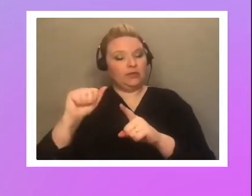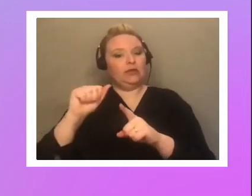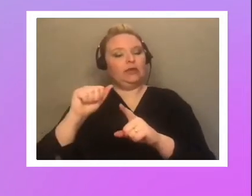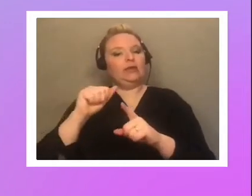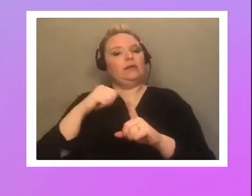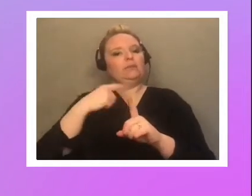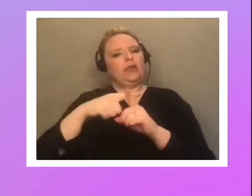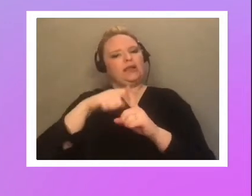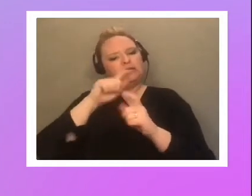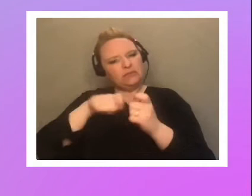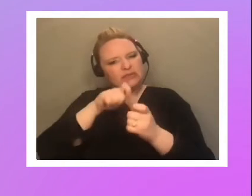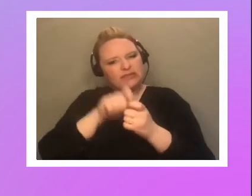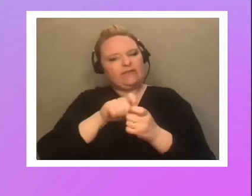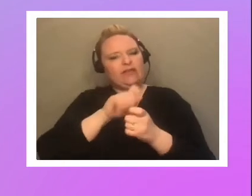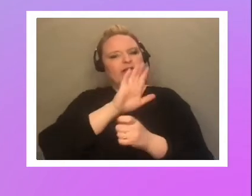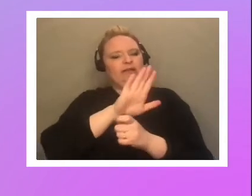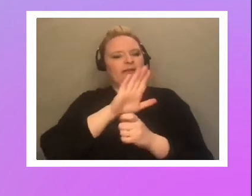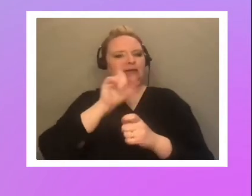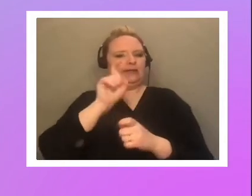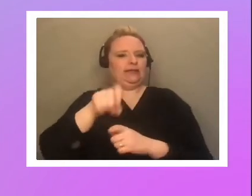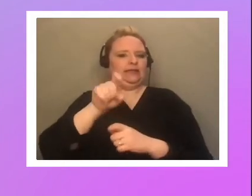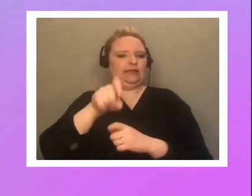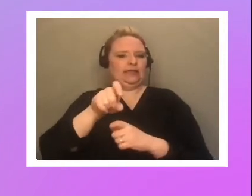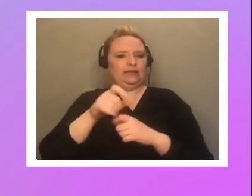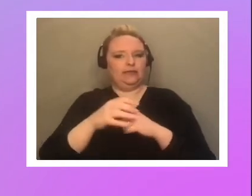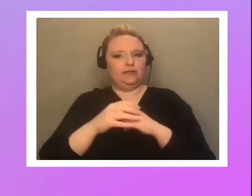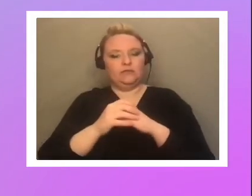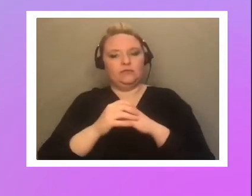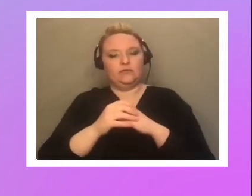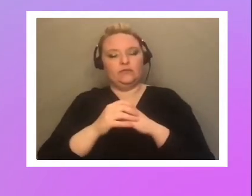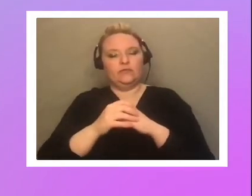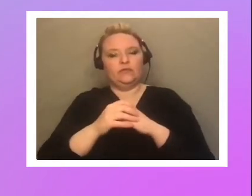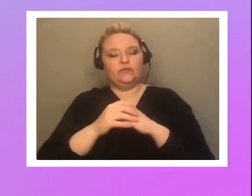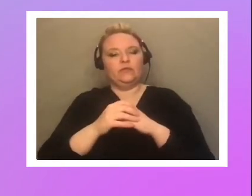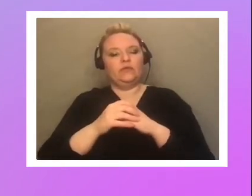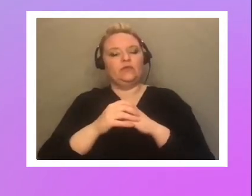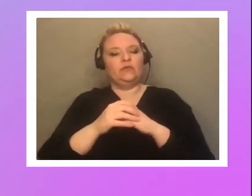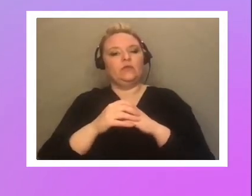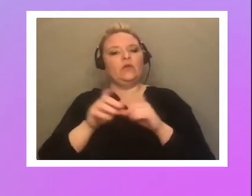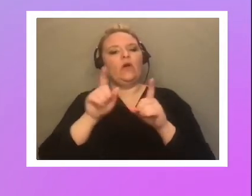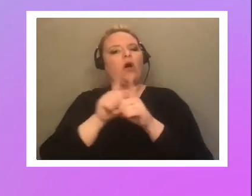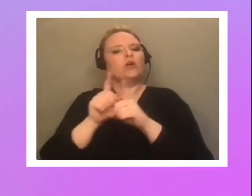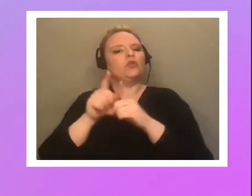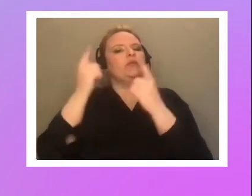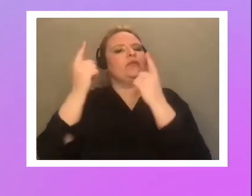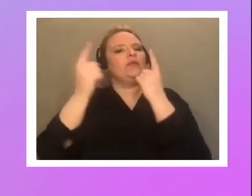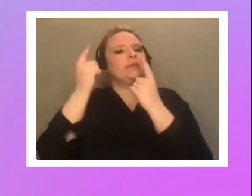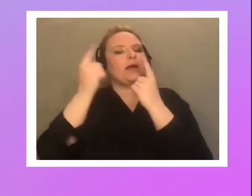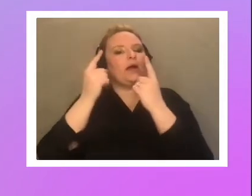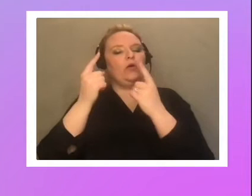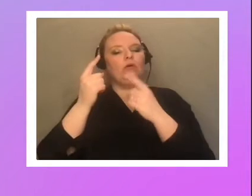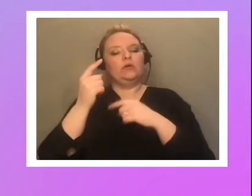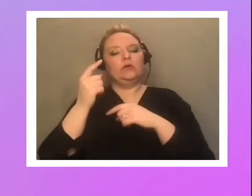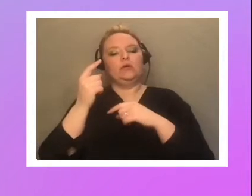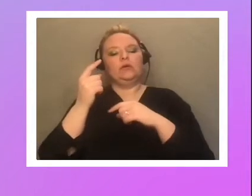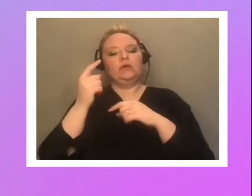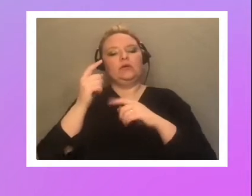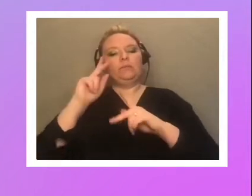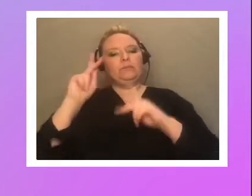specific needs. And you also want to consider people in